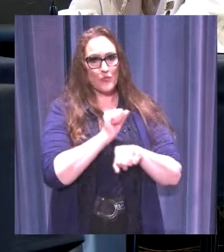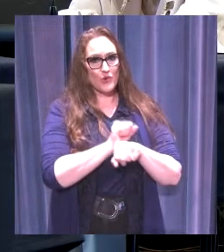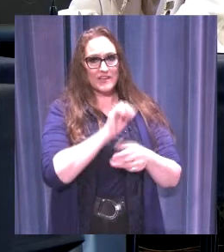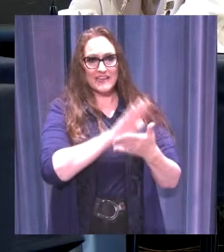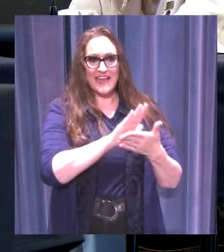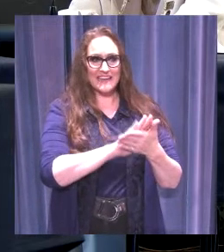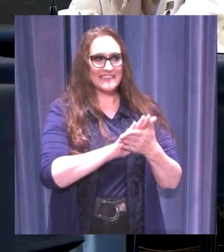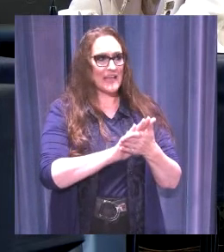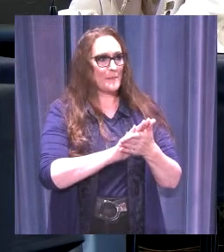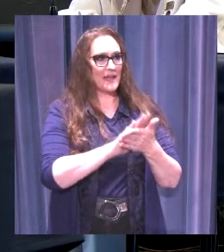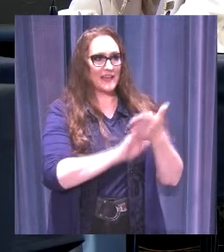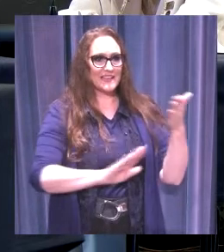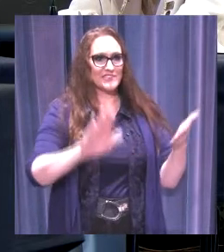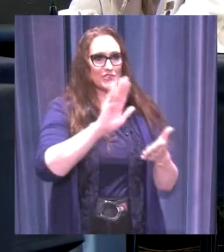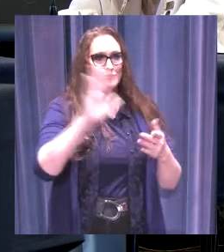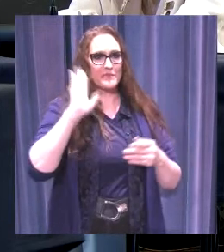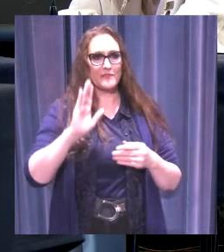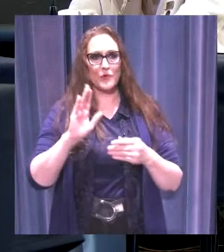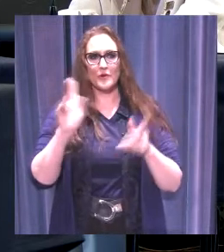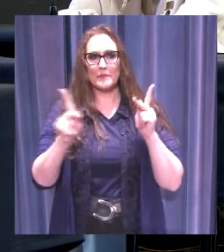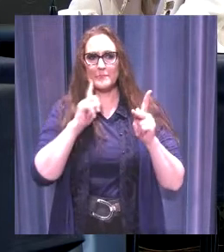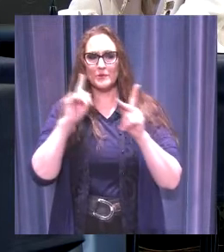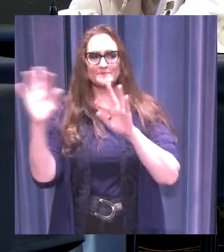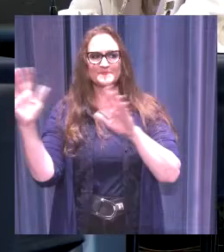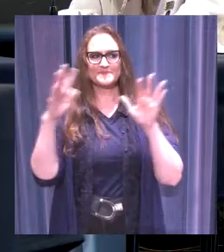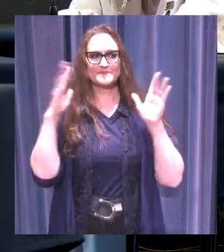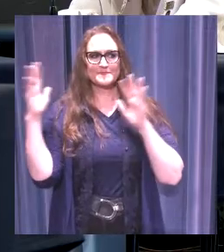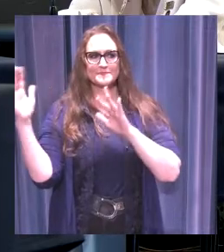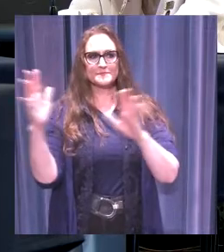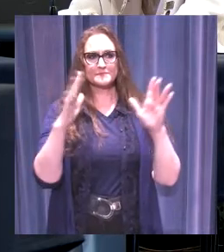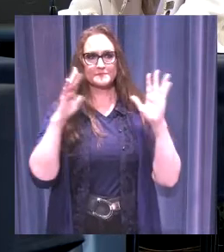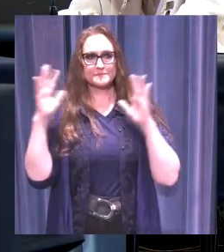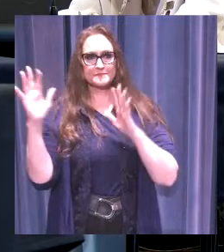academic institution before.